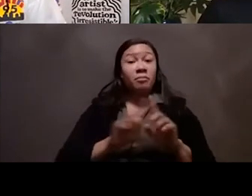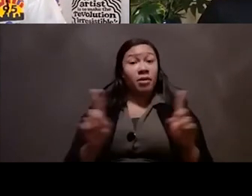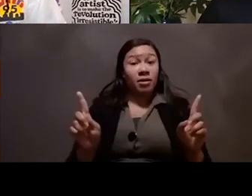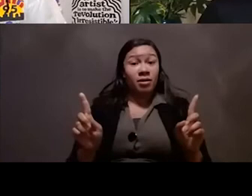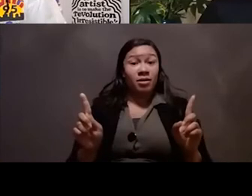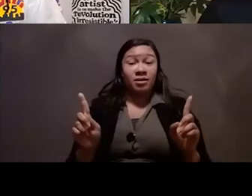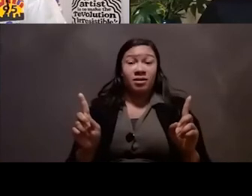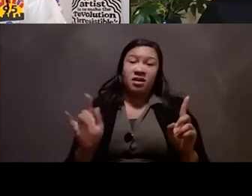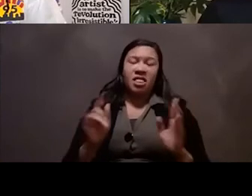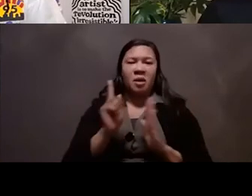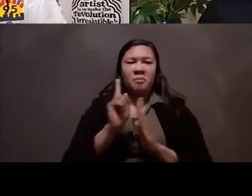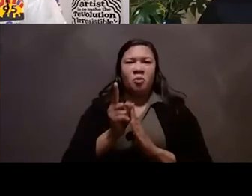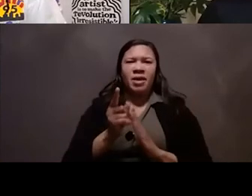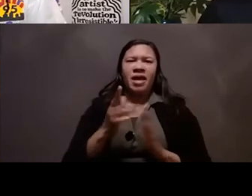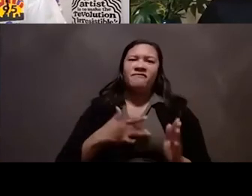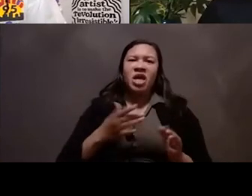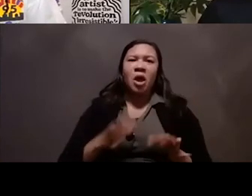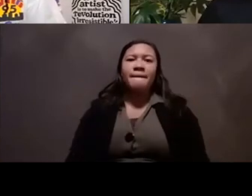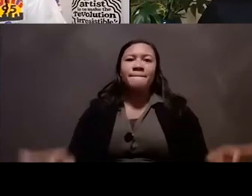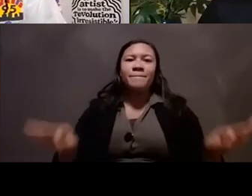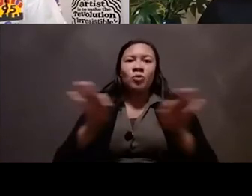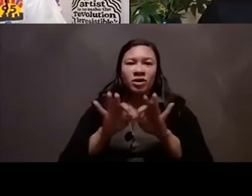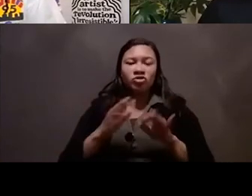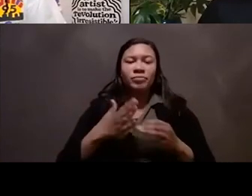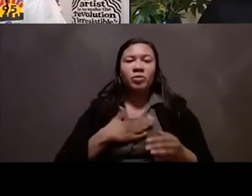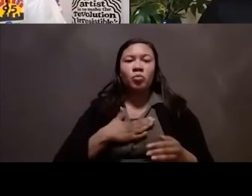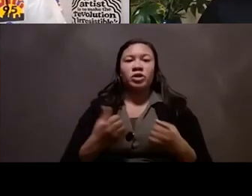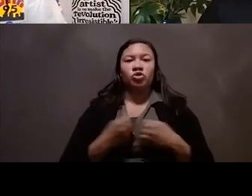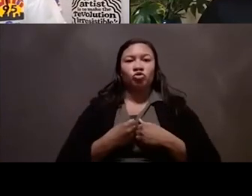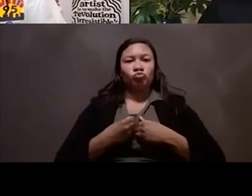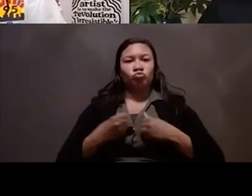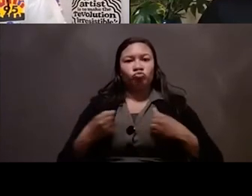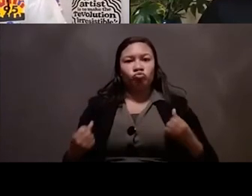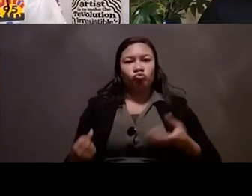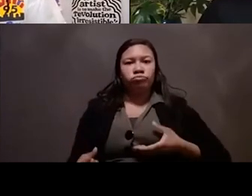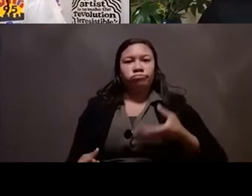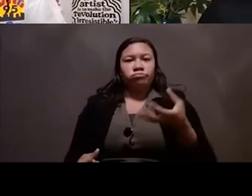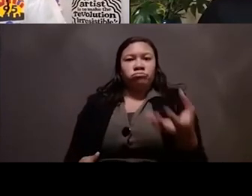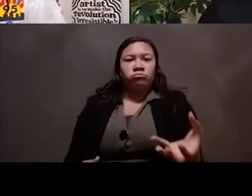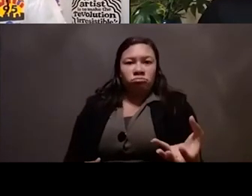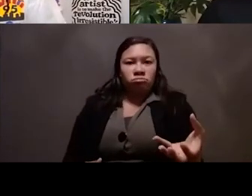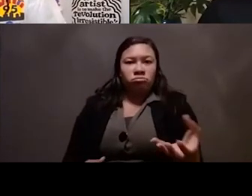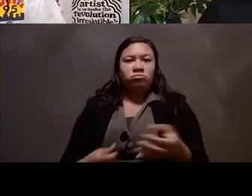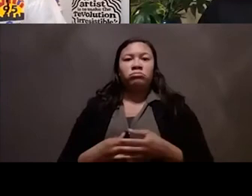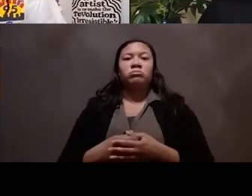I feel like vulnerability is so critical in trying to